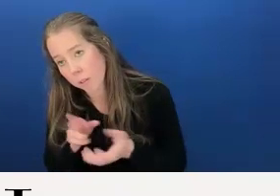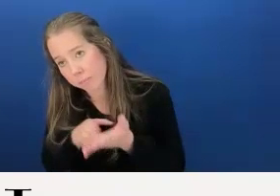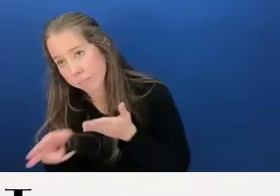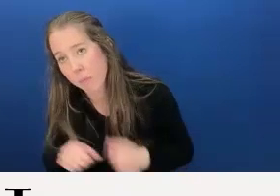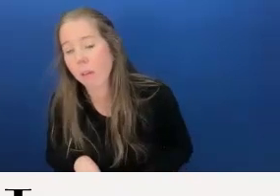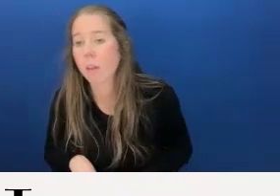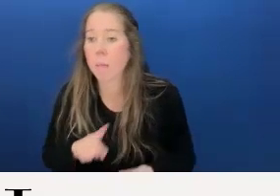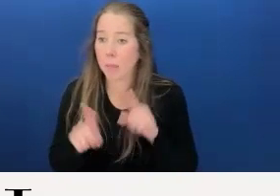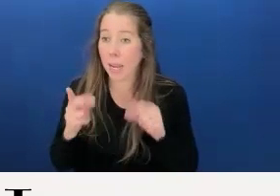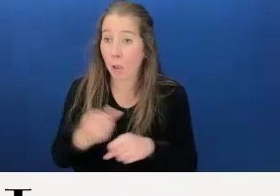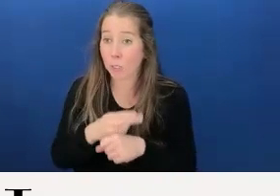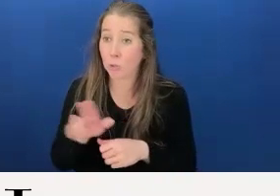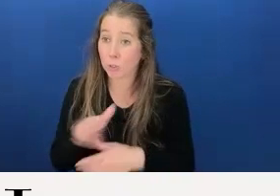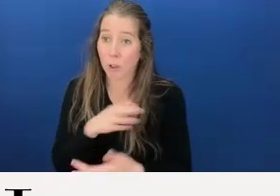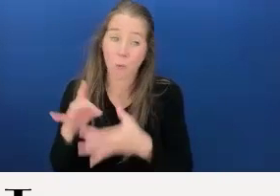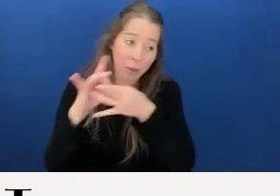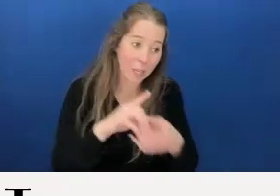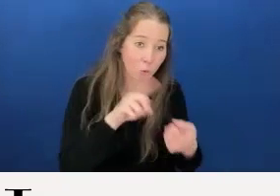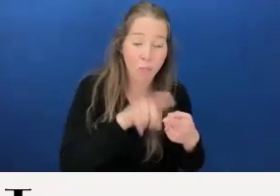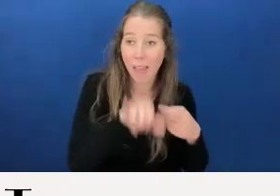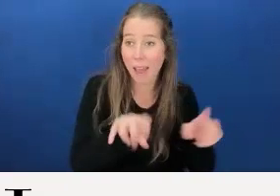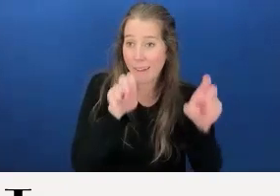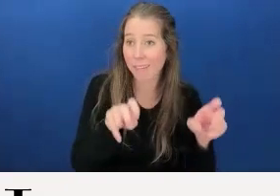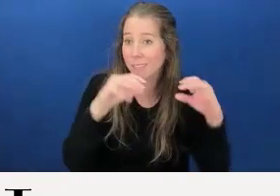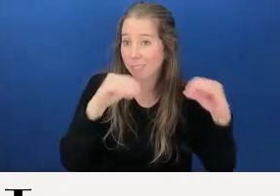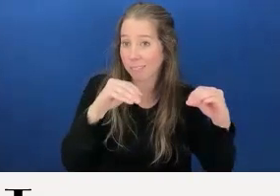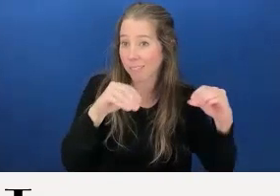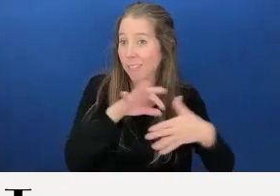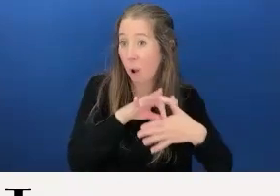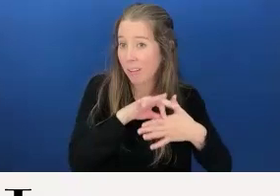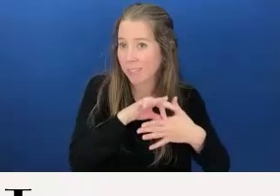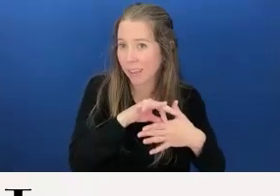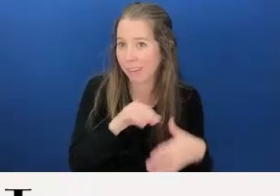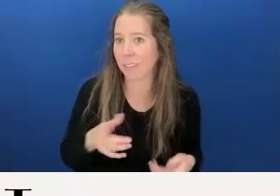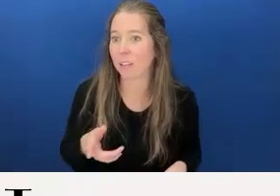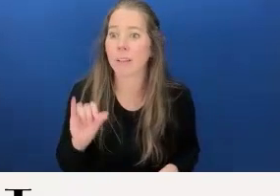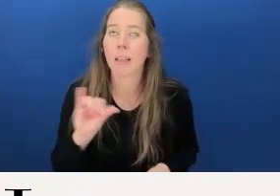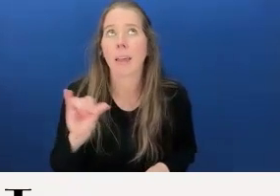song that connected with the content that we were discussing.